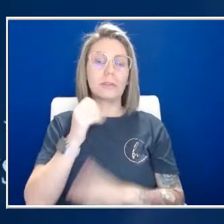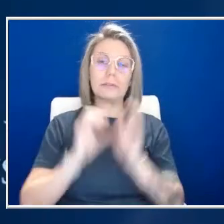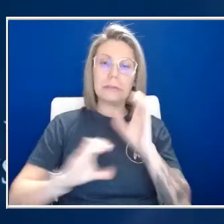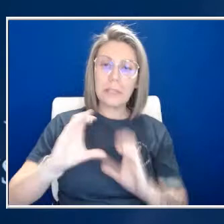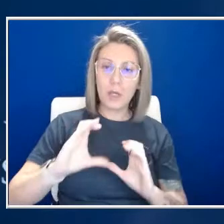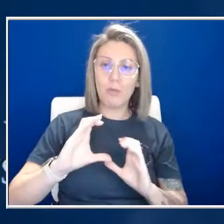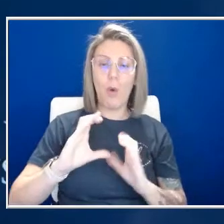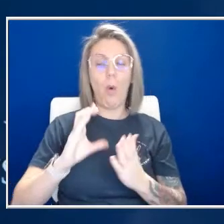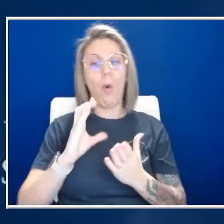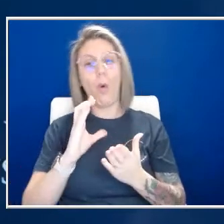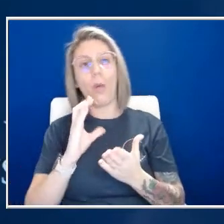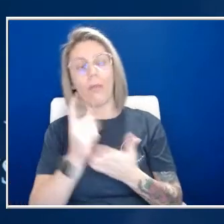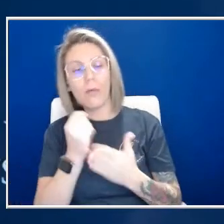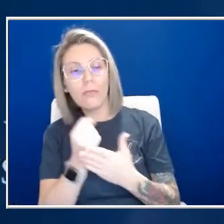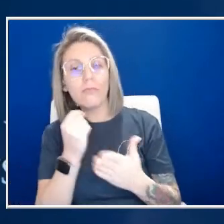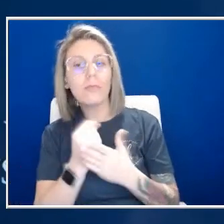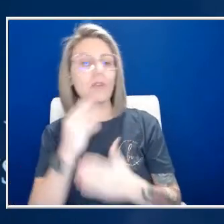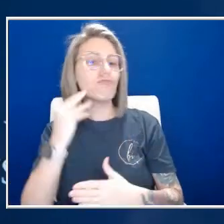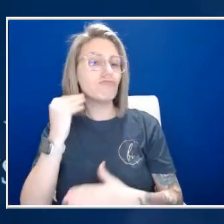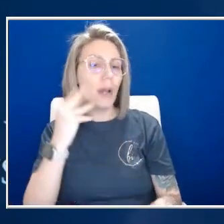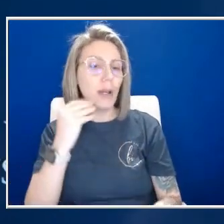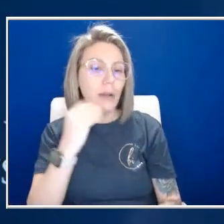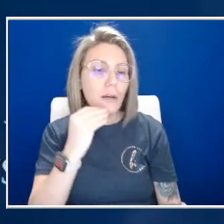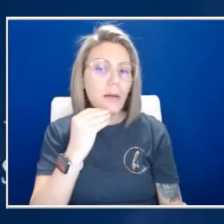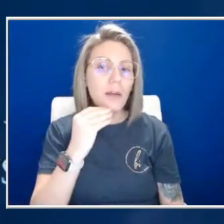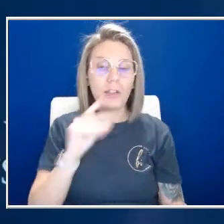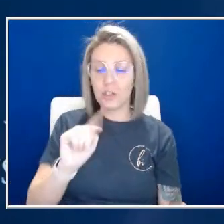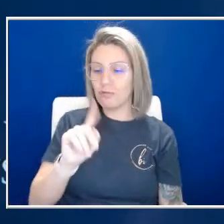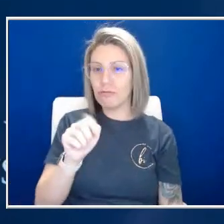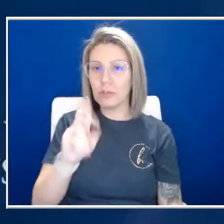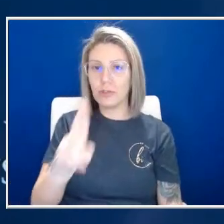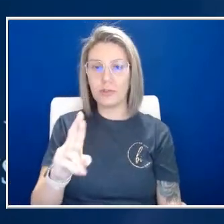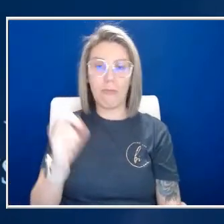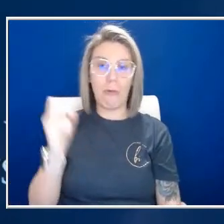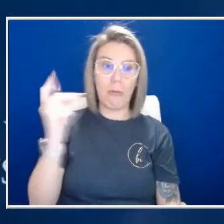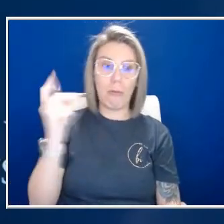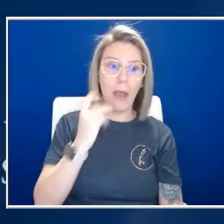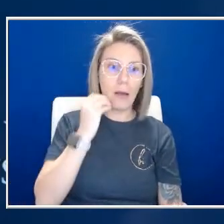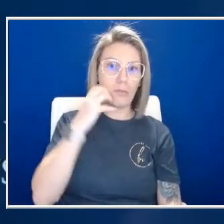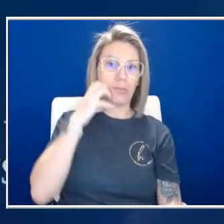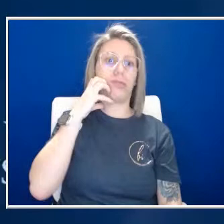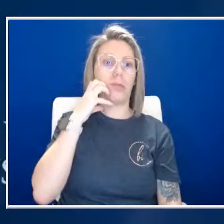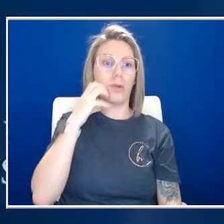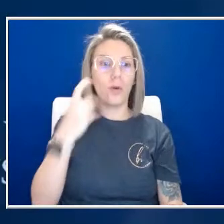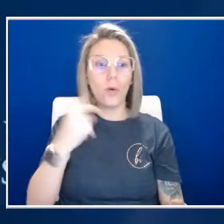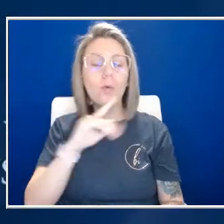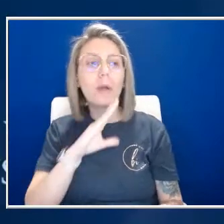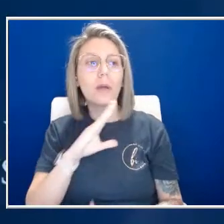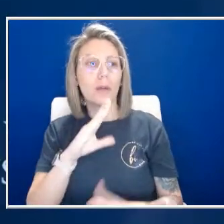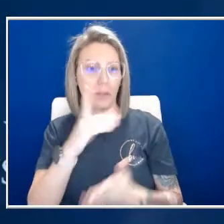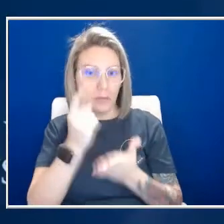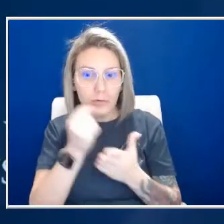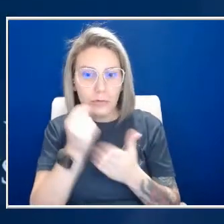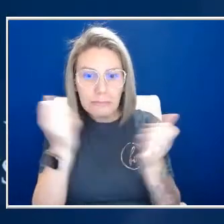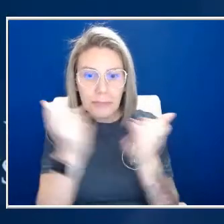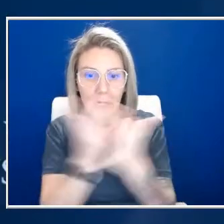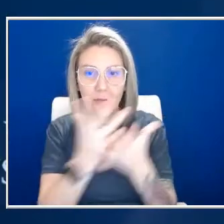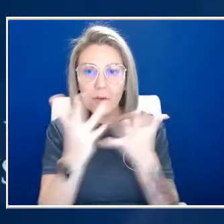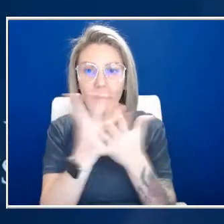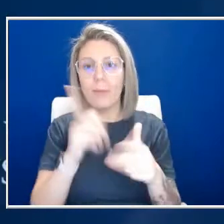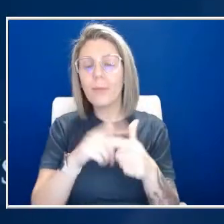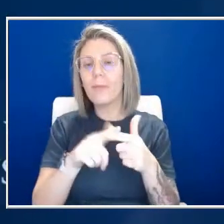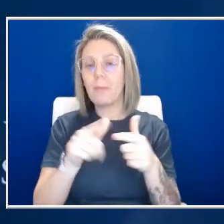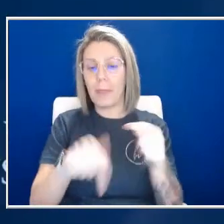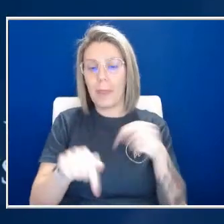and obviously we were very disappointed. We had thrown the kitchen sink at it, so to speak, and it had come back, and so immunotherapy was the